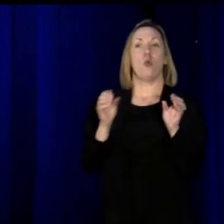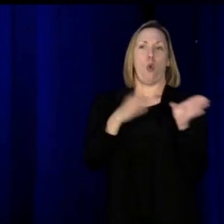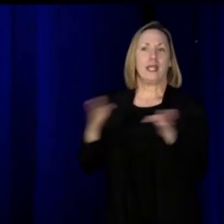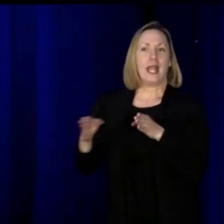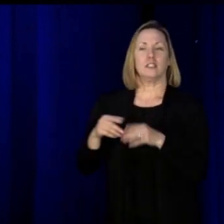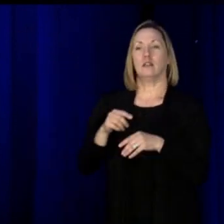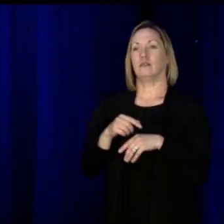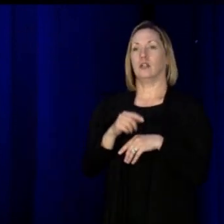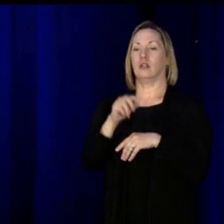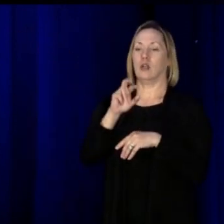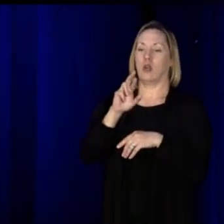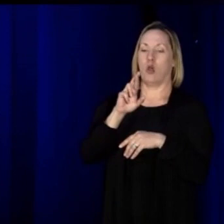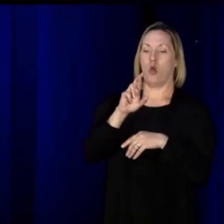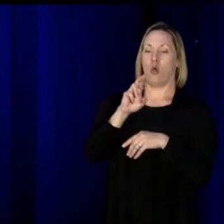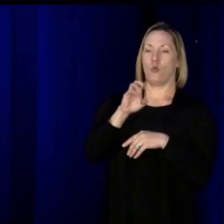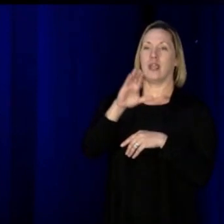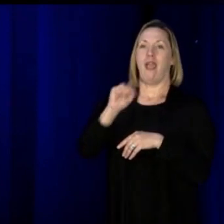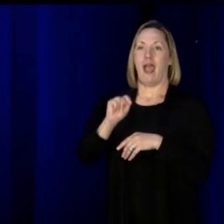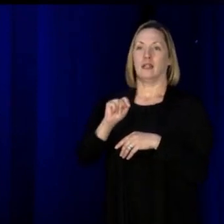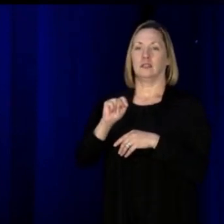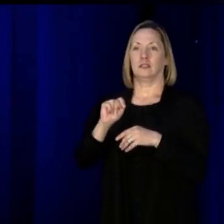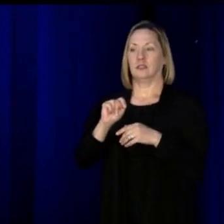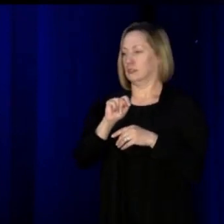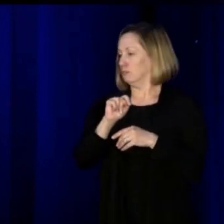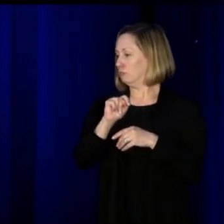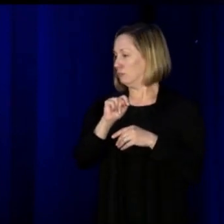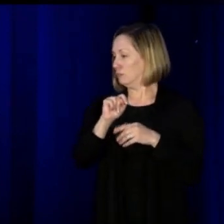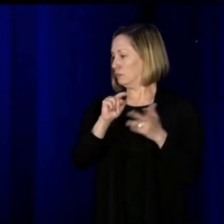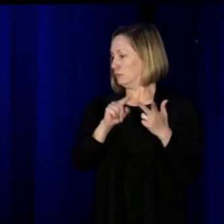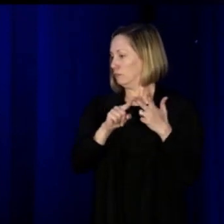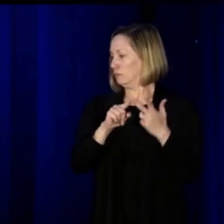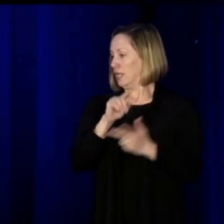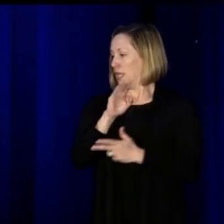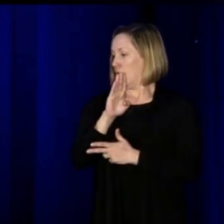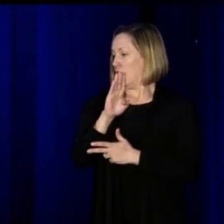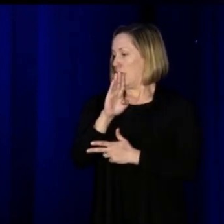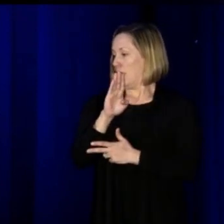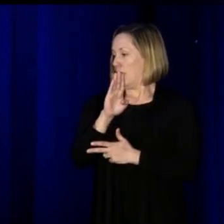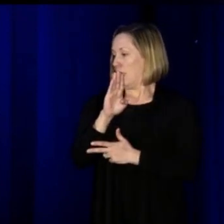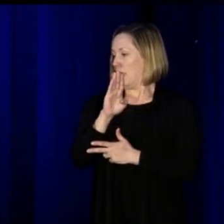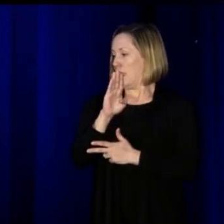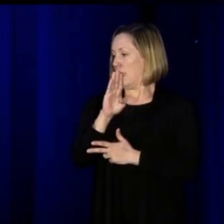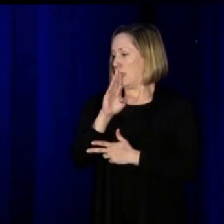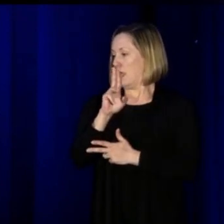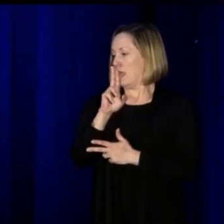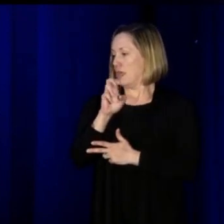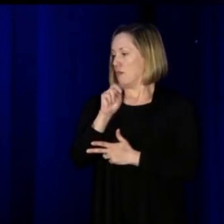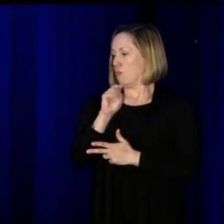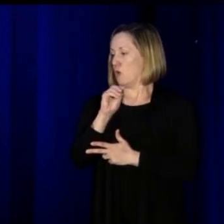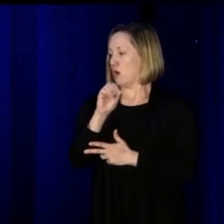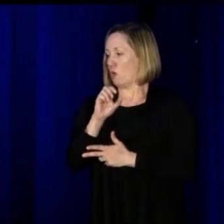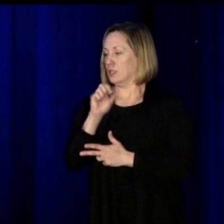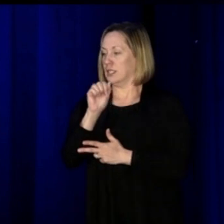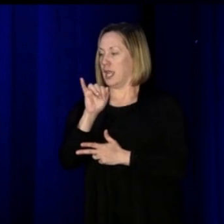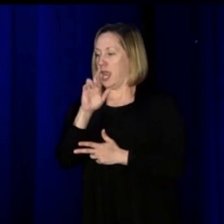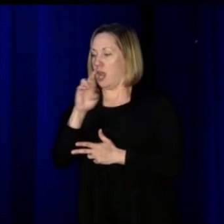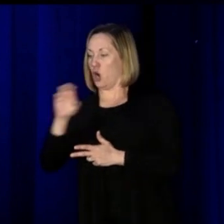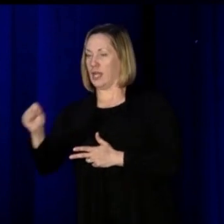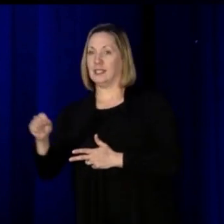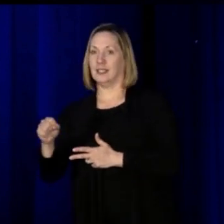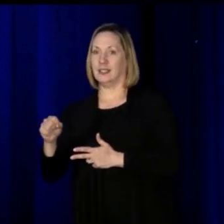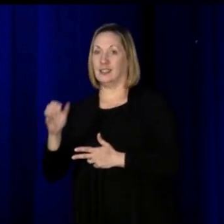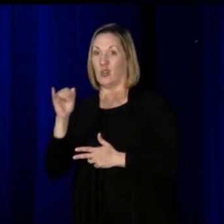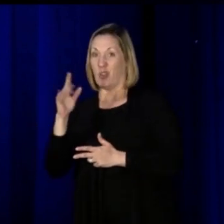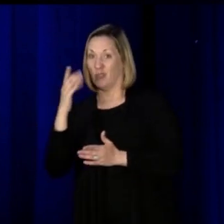React Buenos Aires, the biggest React developer community in Argentina. So if you are around, come and say hi, because we are organizing